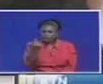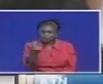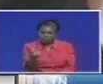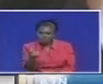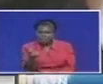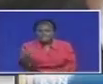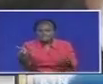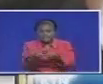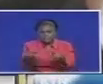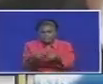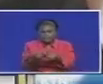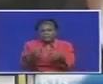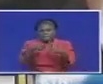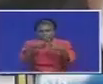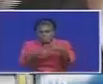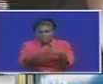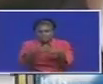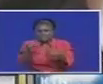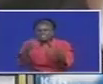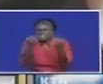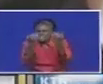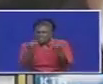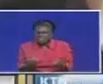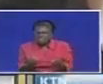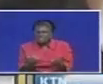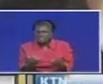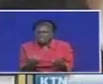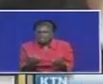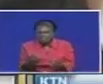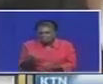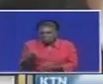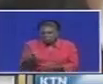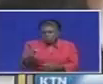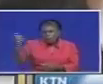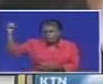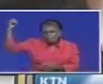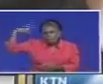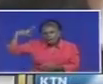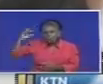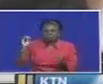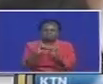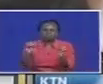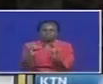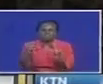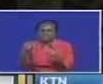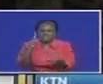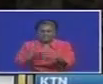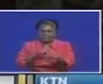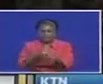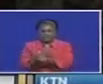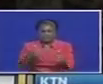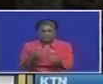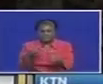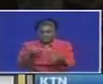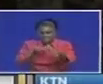And a machine that actually doesn't need to be plugged in is timely. It is accessible